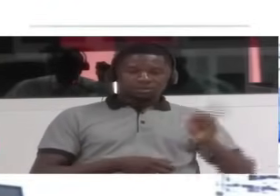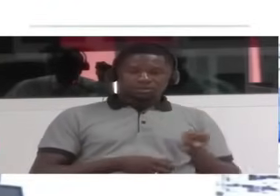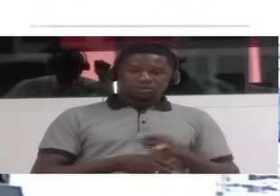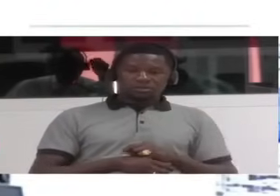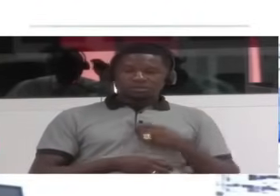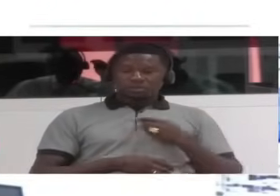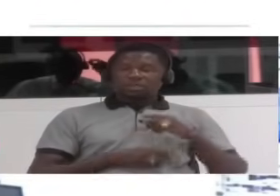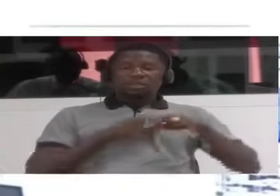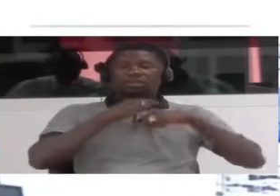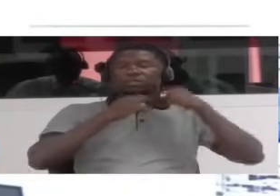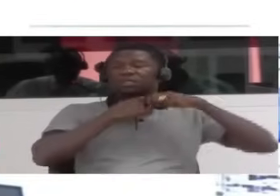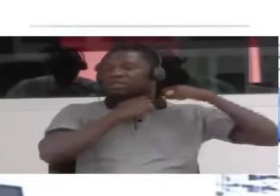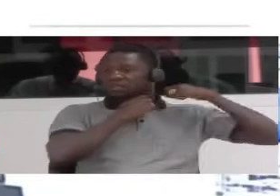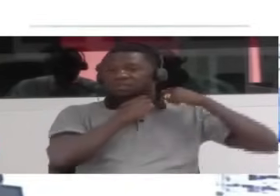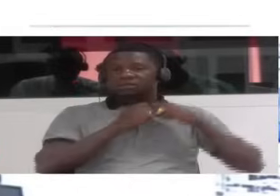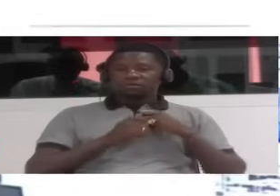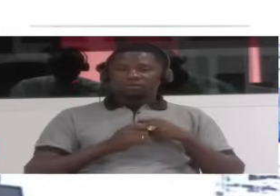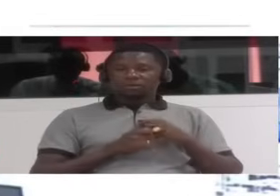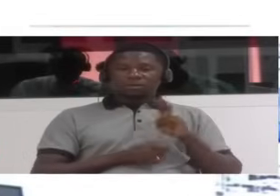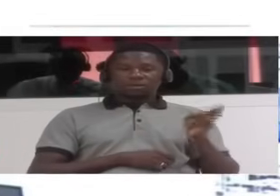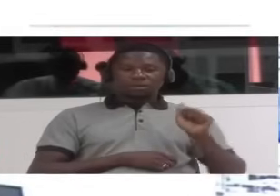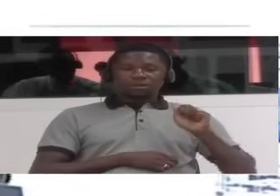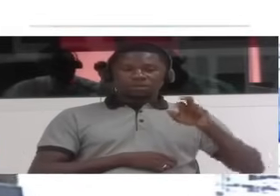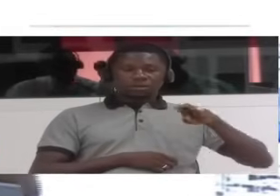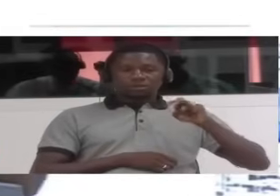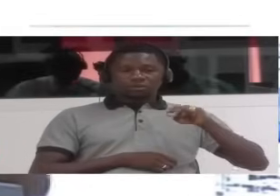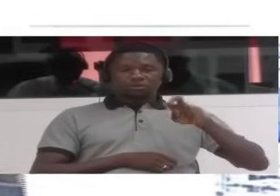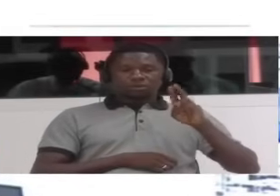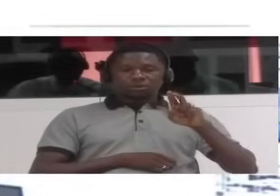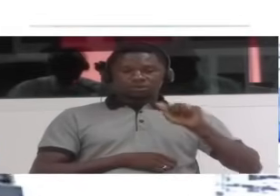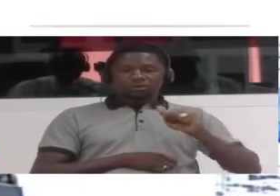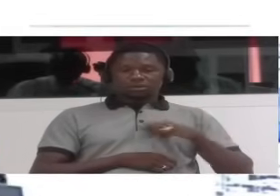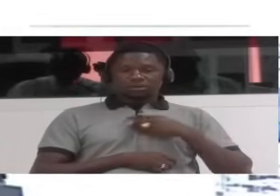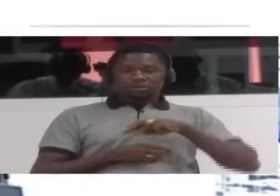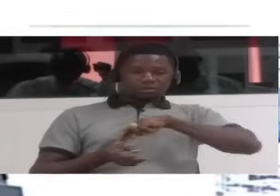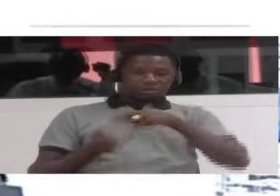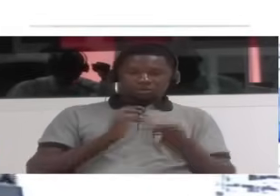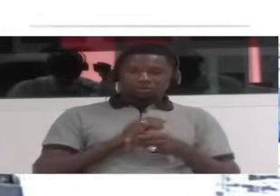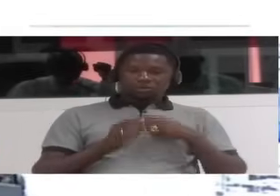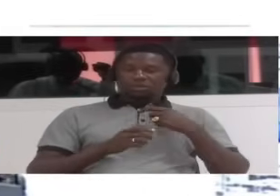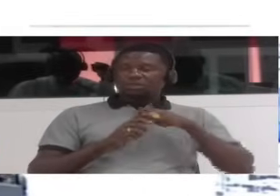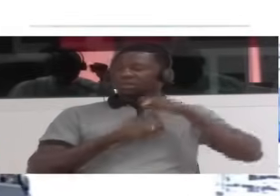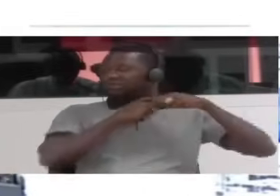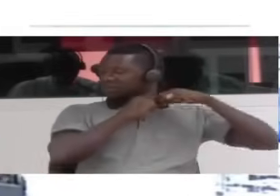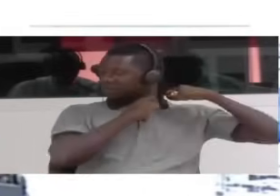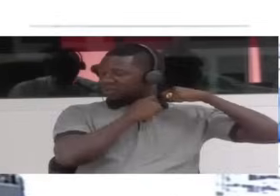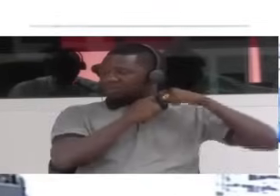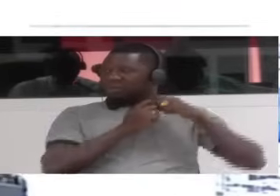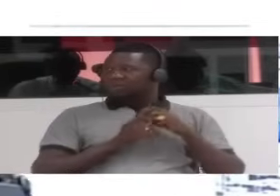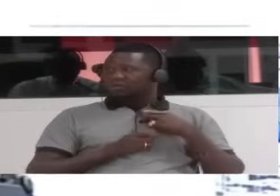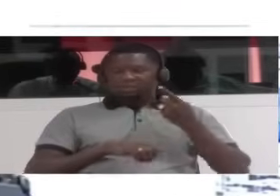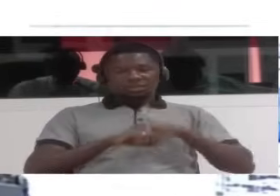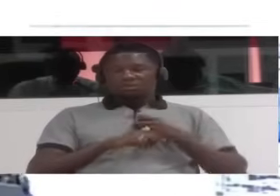of Aruna and fall him down. And we tied the rope at the neck But at that time, I was